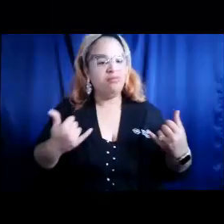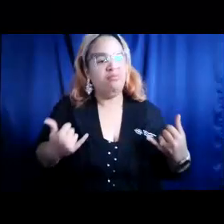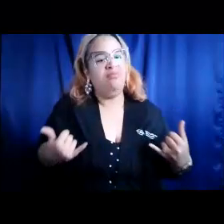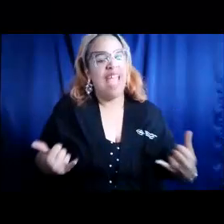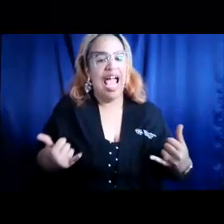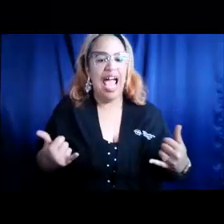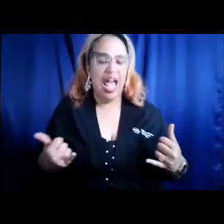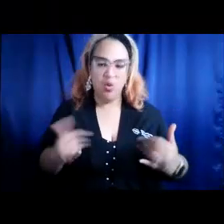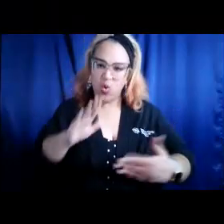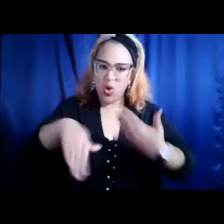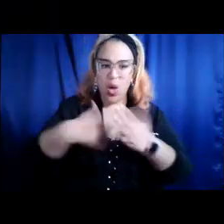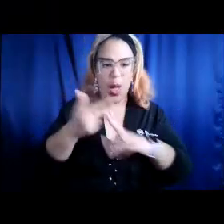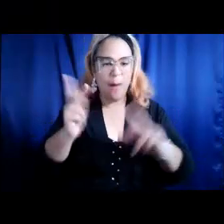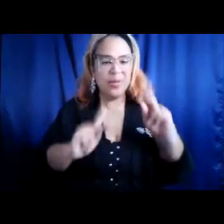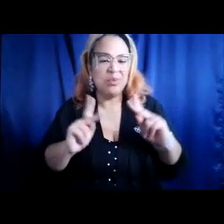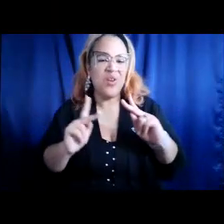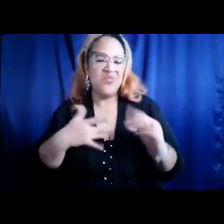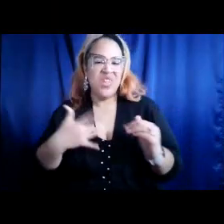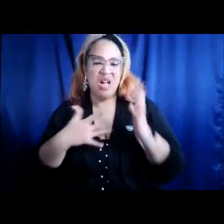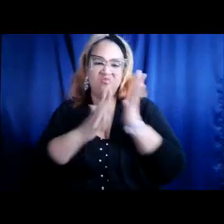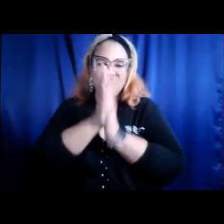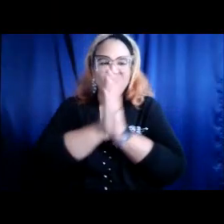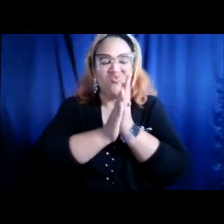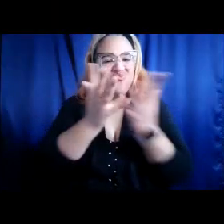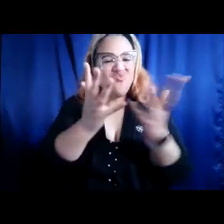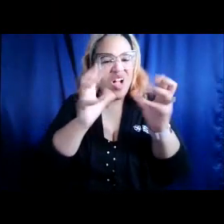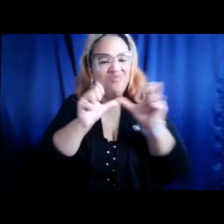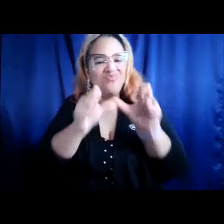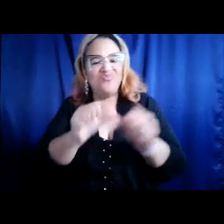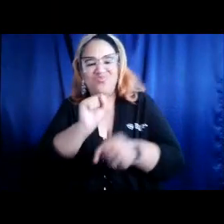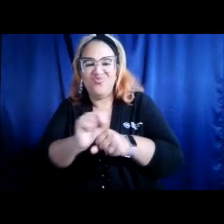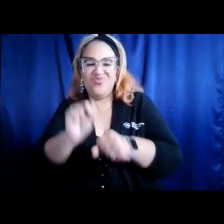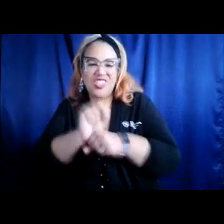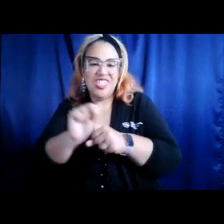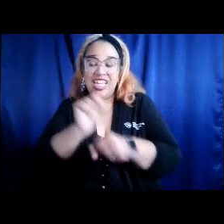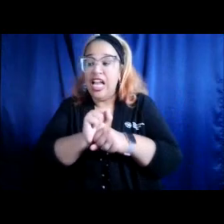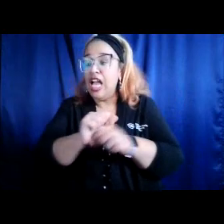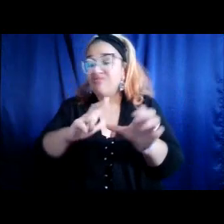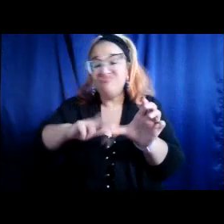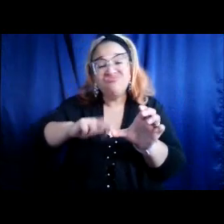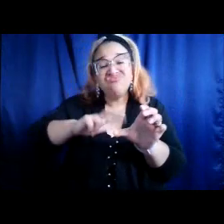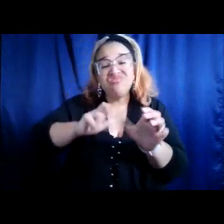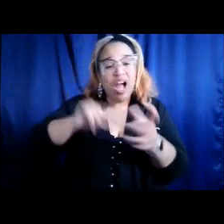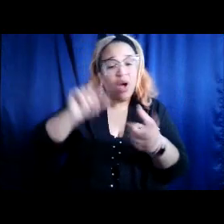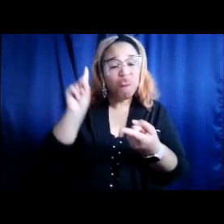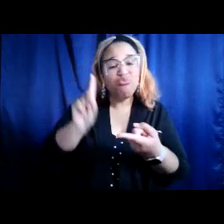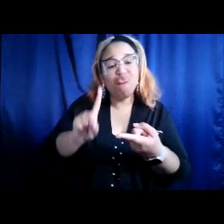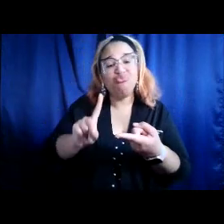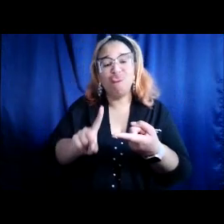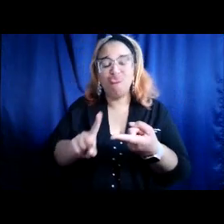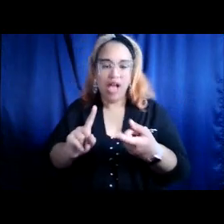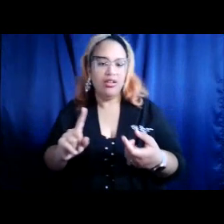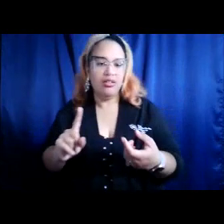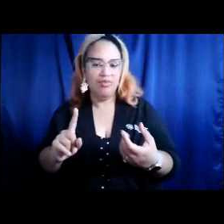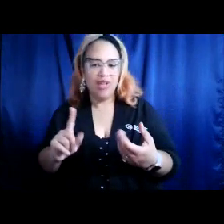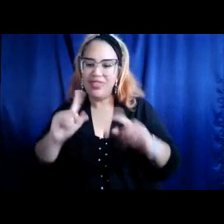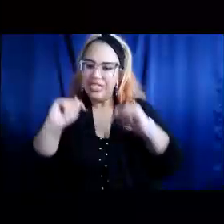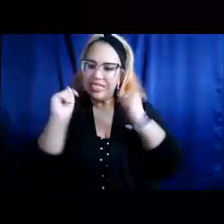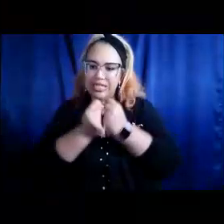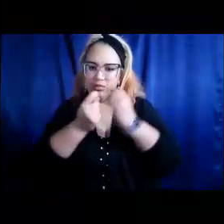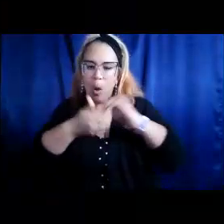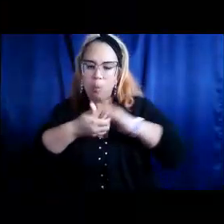culture of belonging. So, Amanda, let's introduce a few key supervisory methods and techniques that help bring this environment to